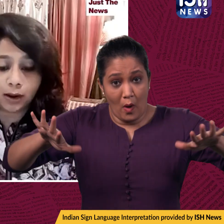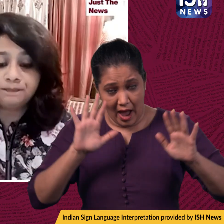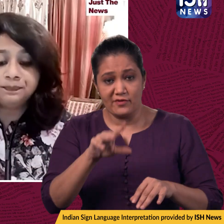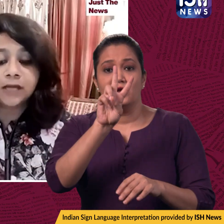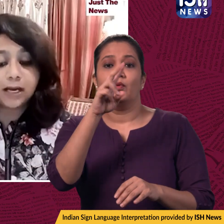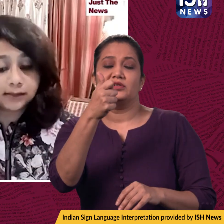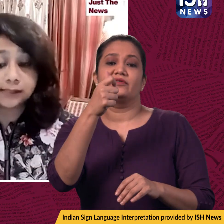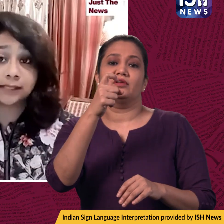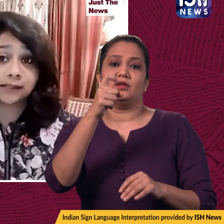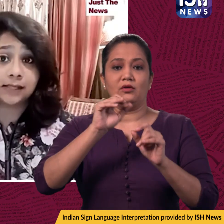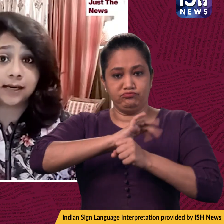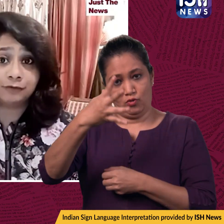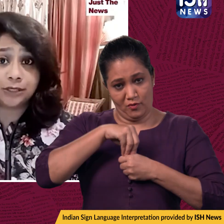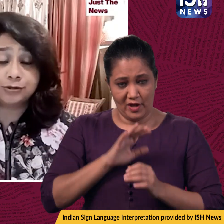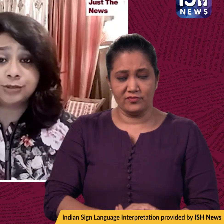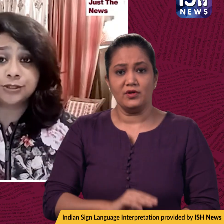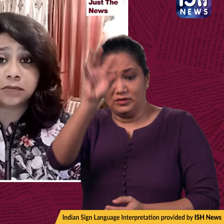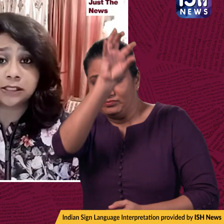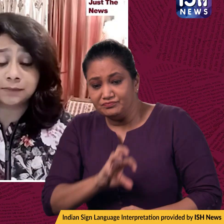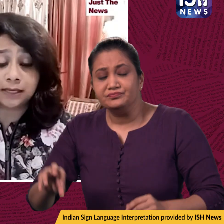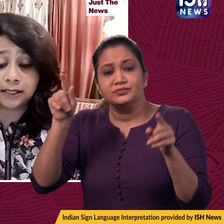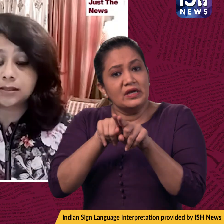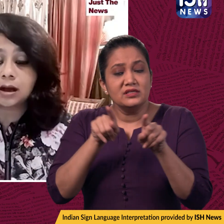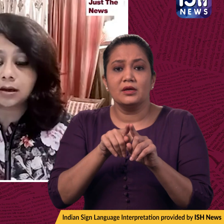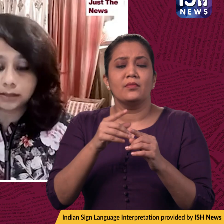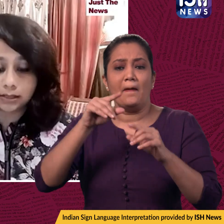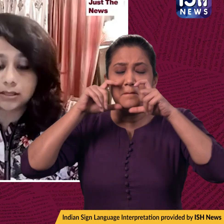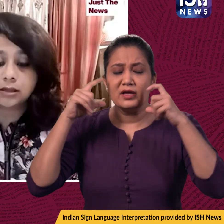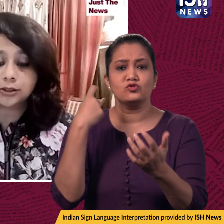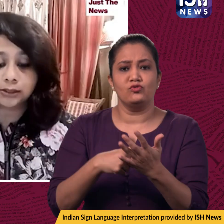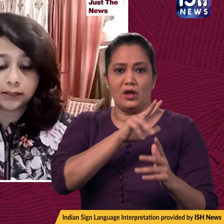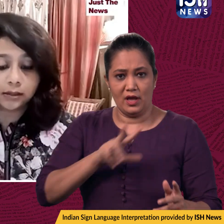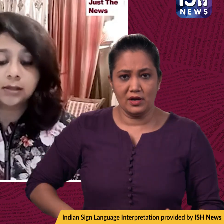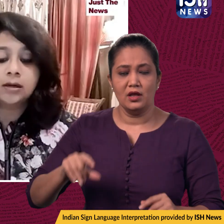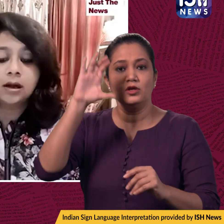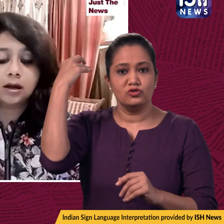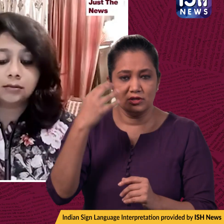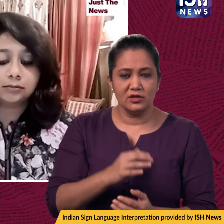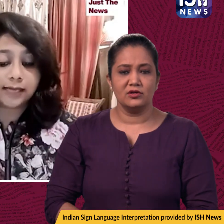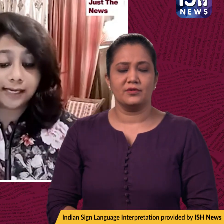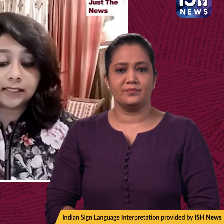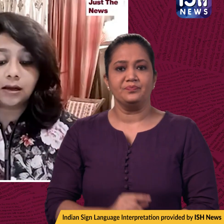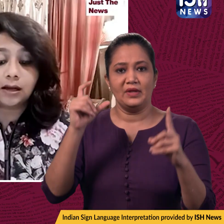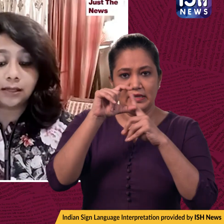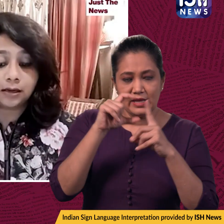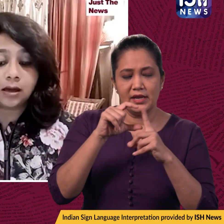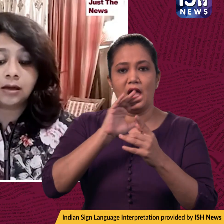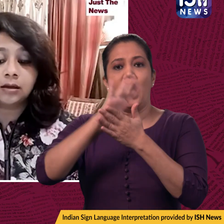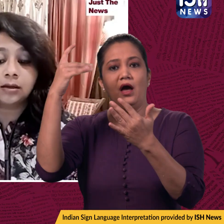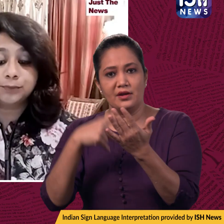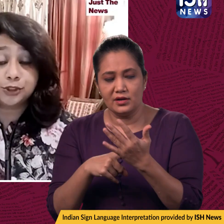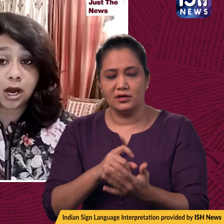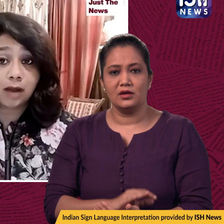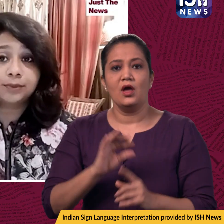in Goa. Other states that have reintroduced the mask mandate are Karnataka, Chandigarh, Delhi,